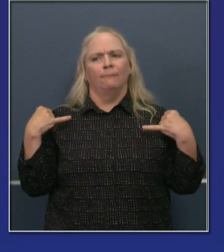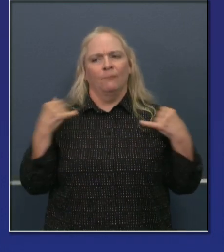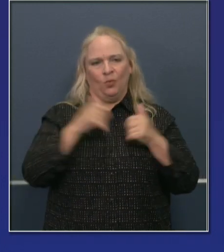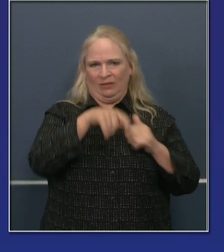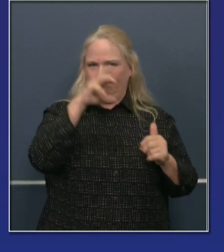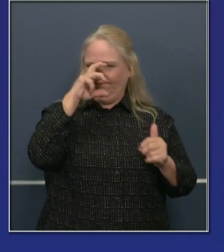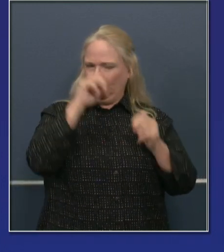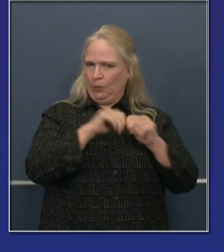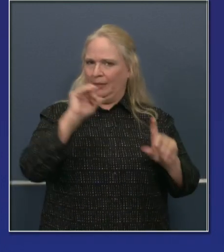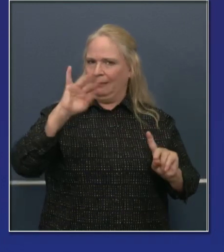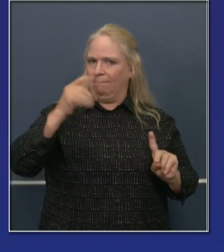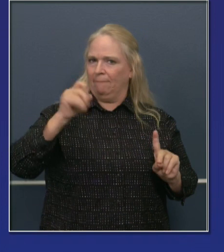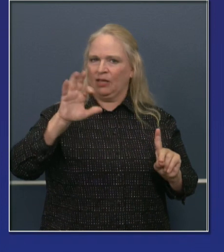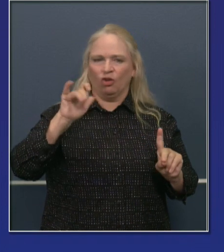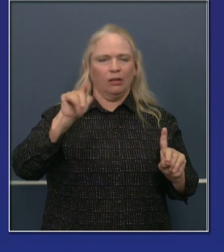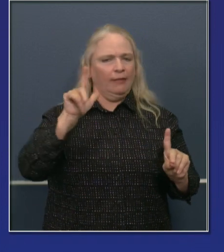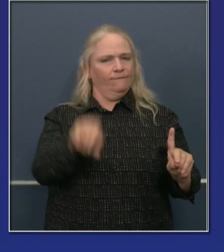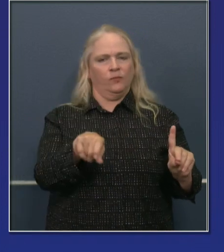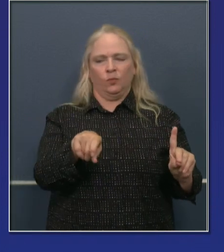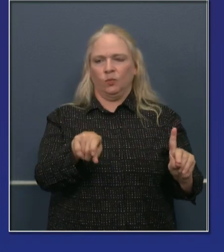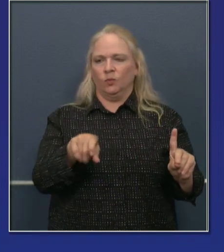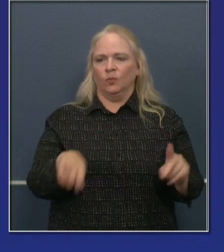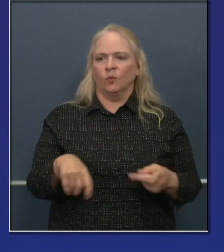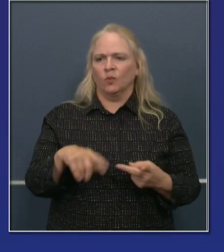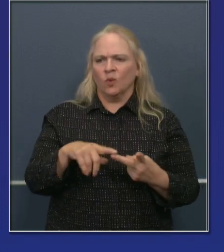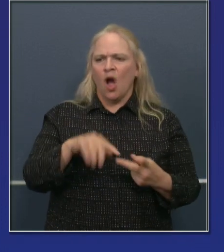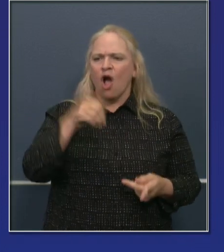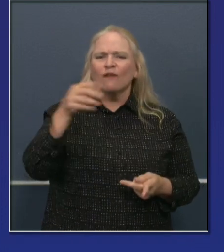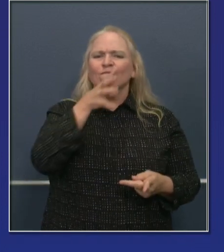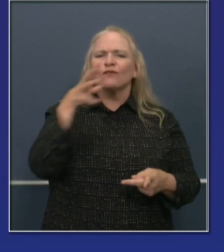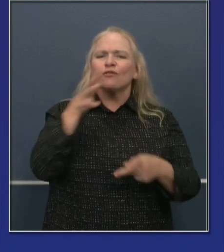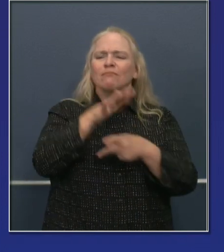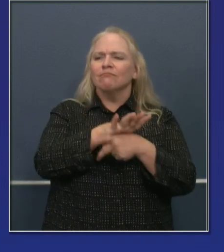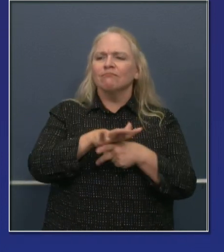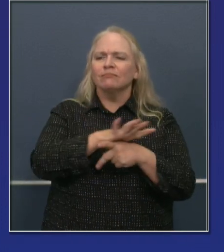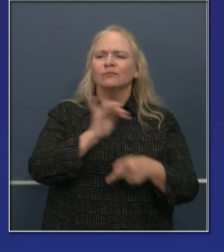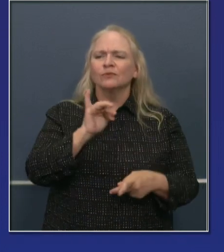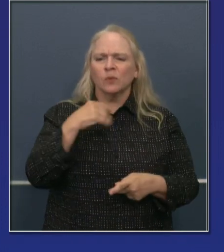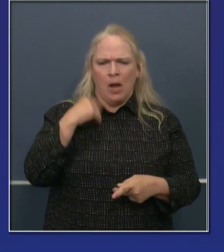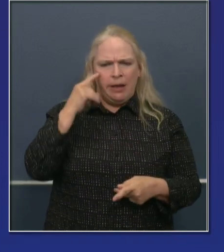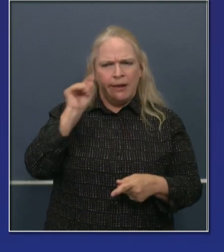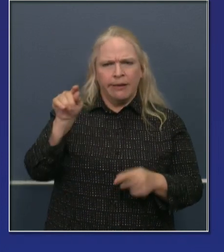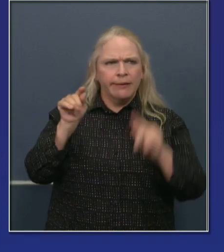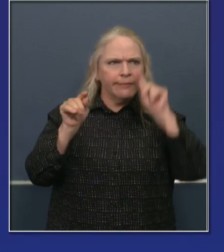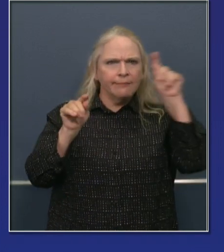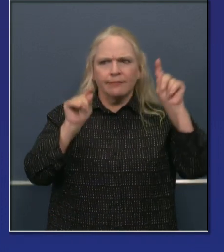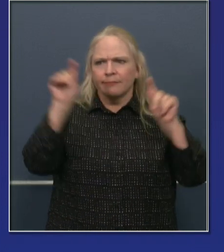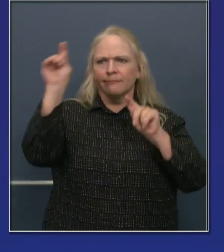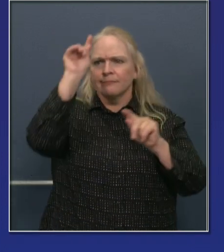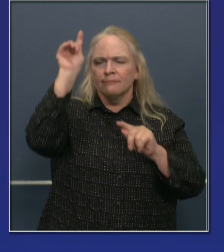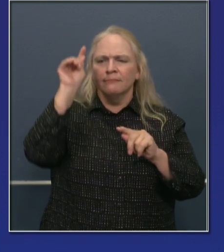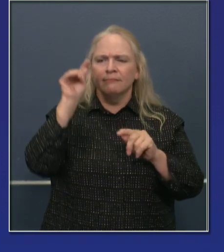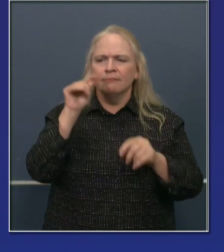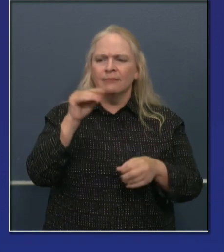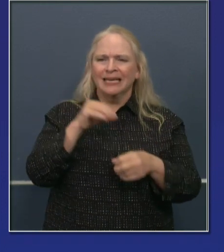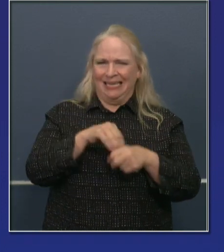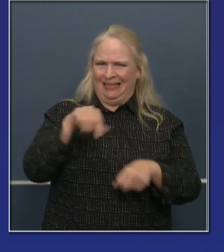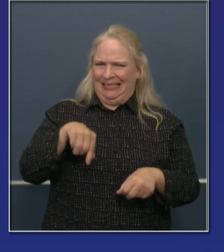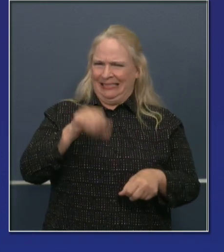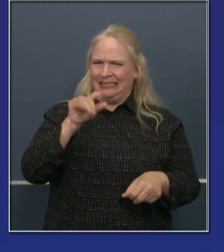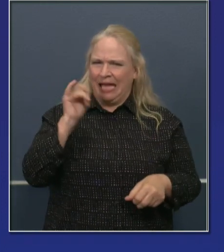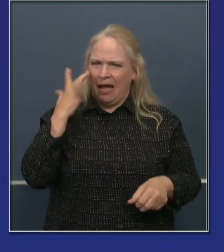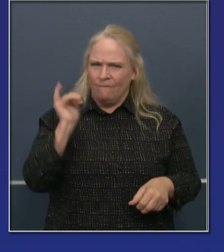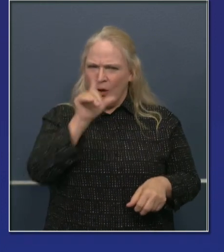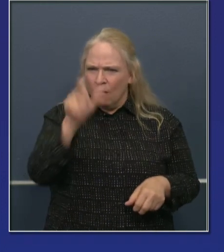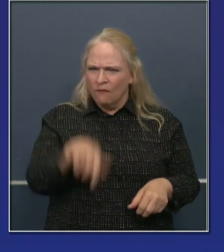parts of the state an increase in ICU use that is generating some concern. Let me be